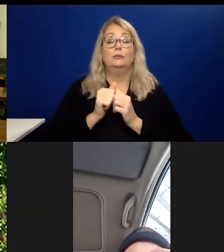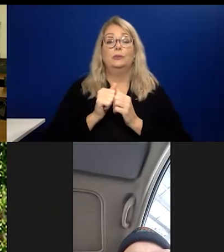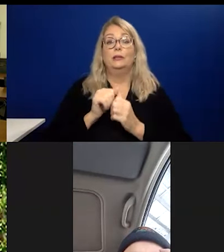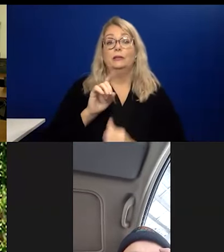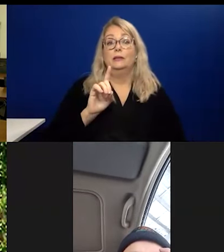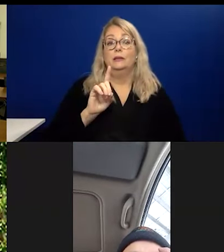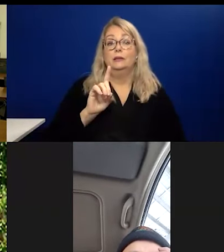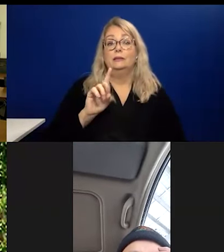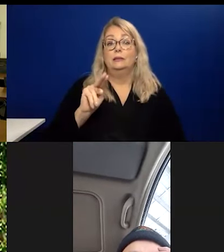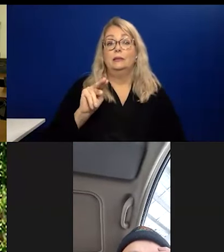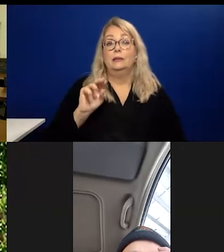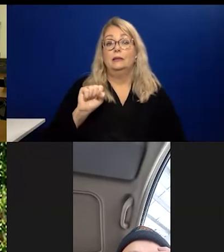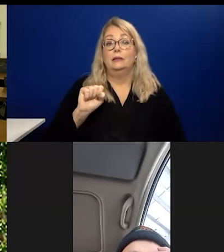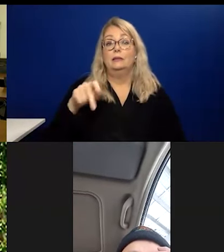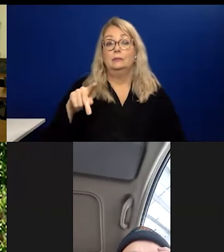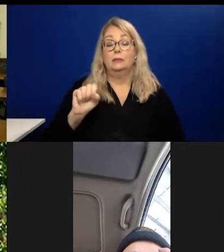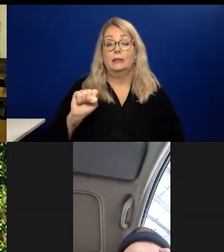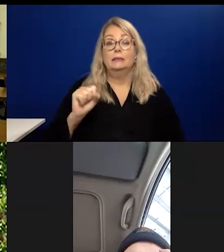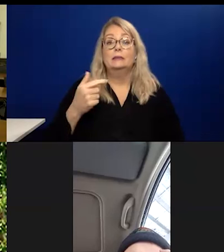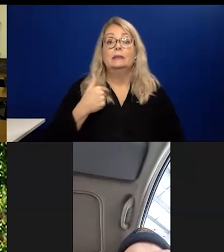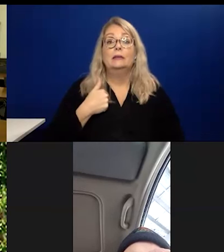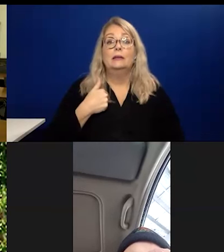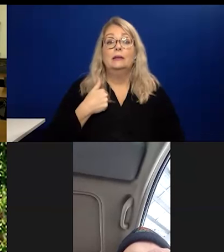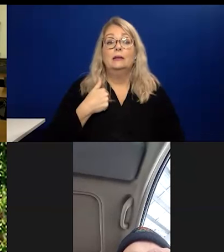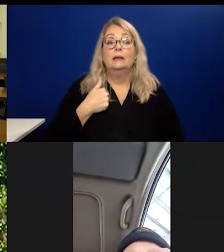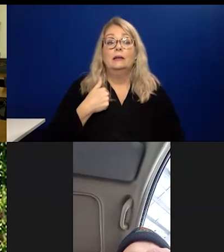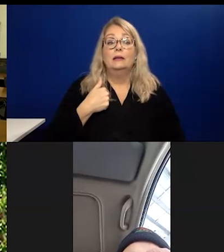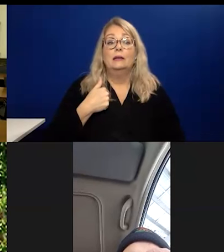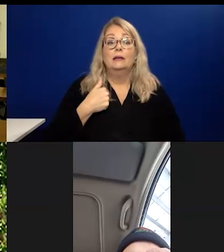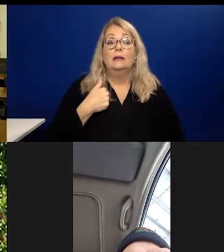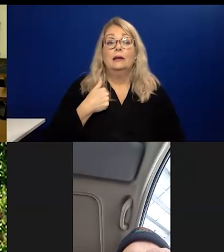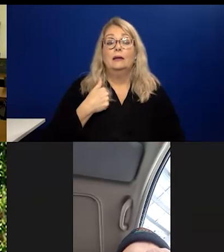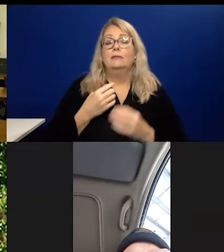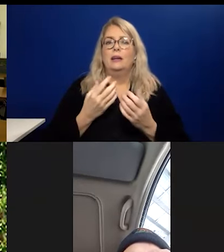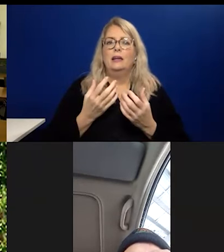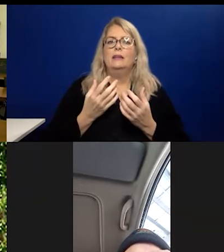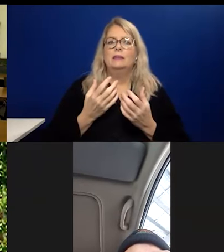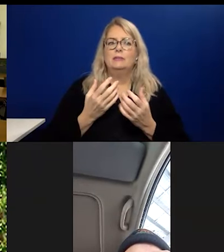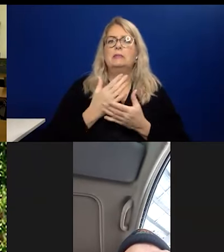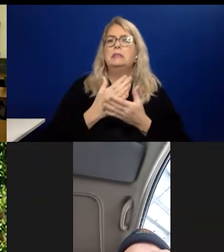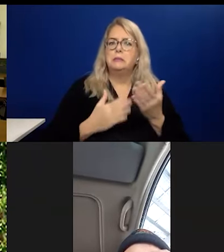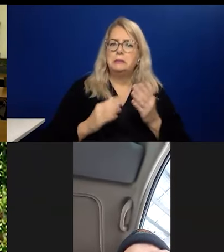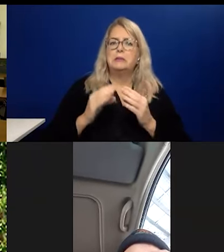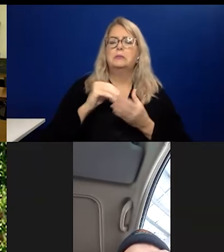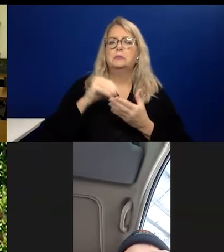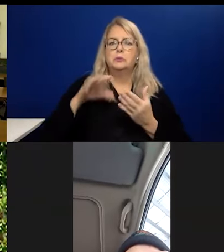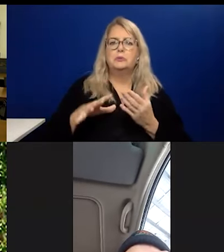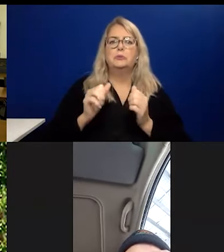And basically, I've had handfuls of students with family